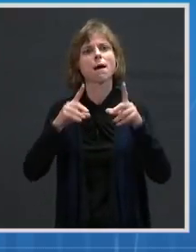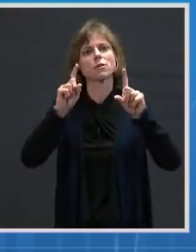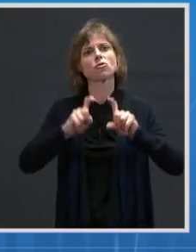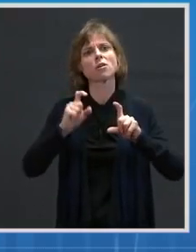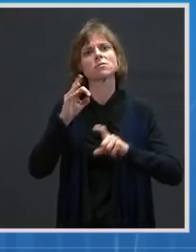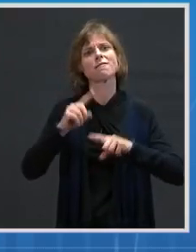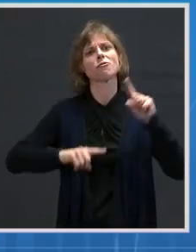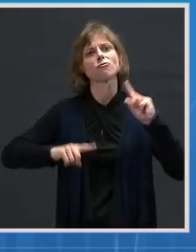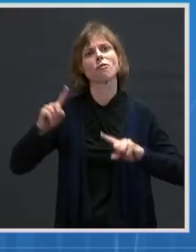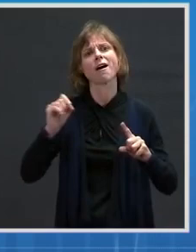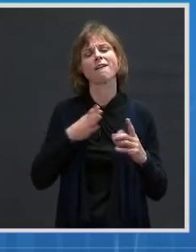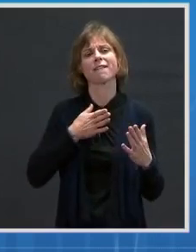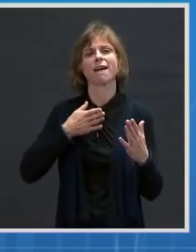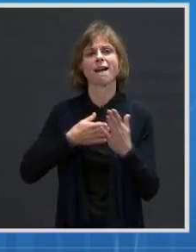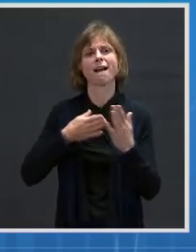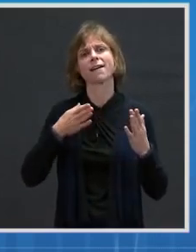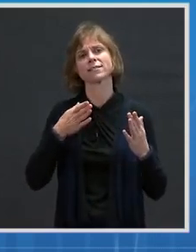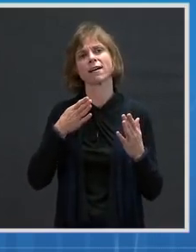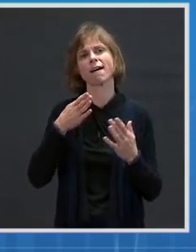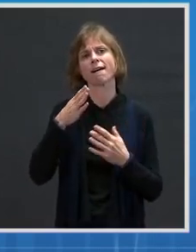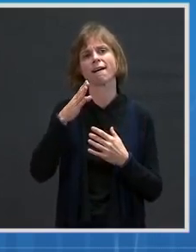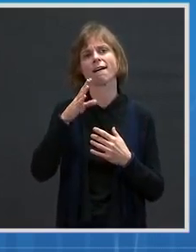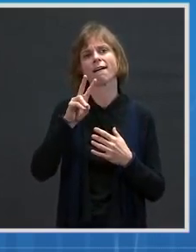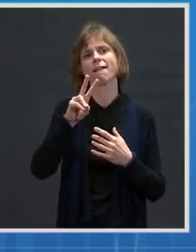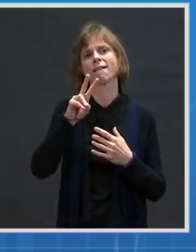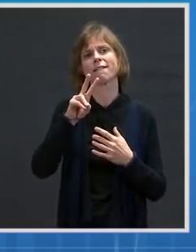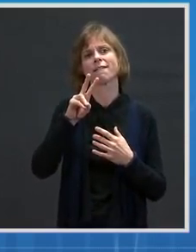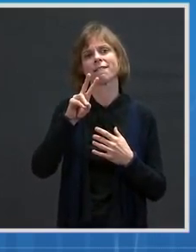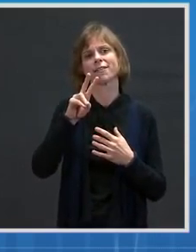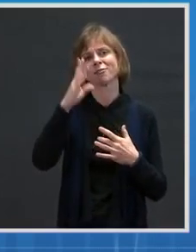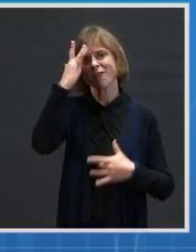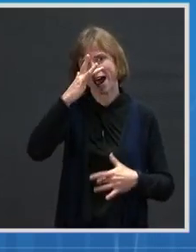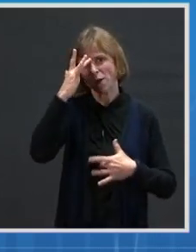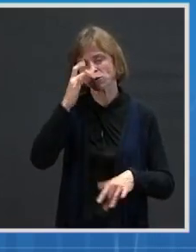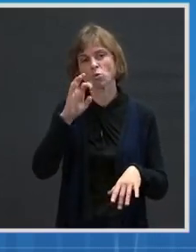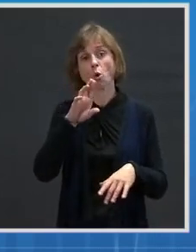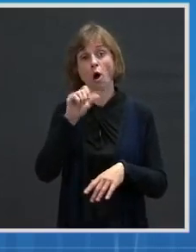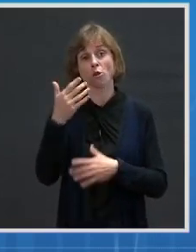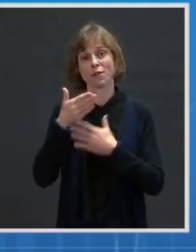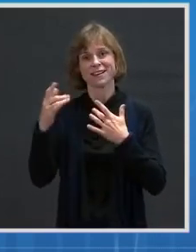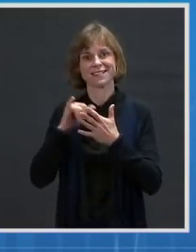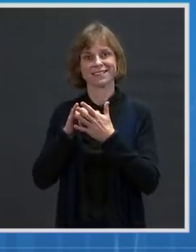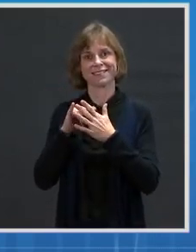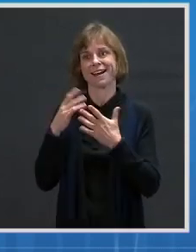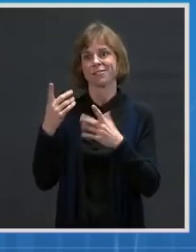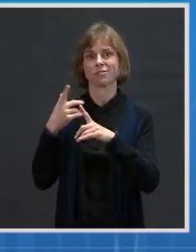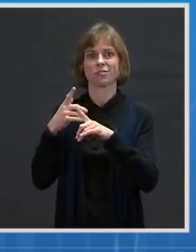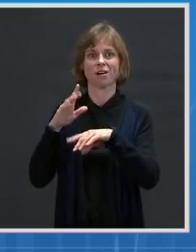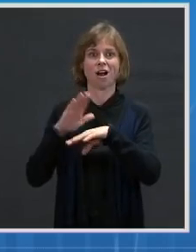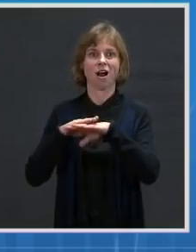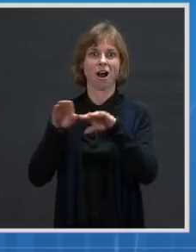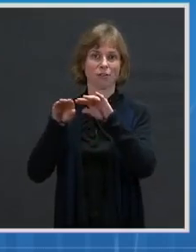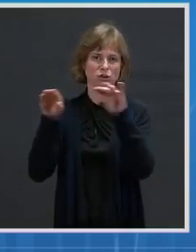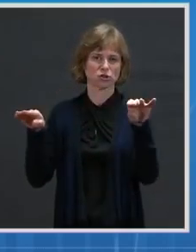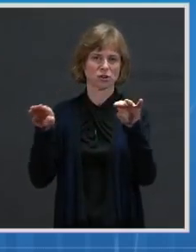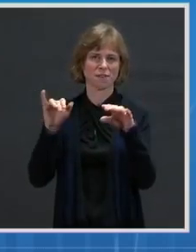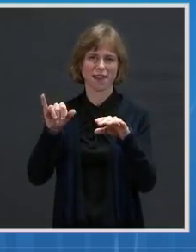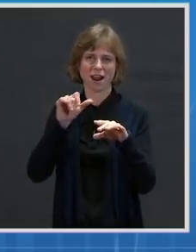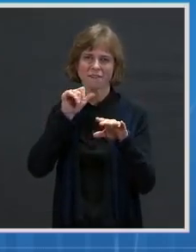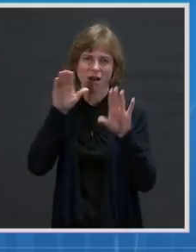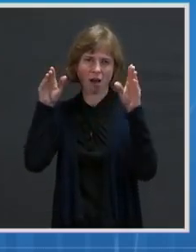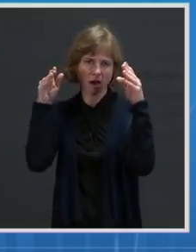of antivirals or other agents that are off the shelf that have not been targeted. I'll get to